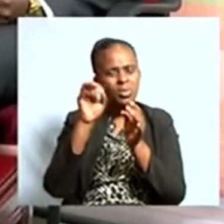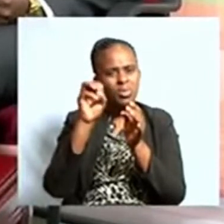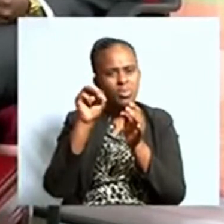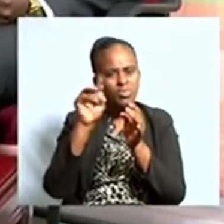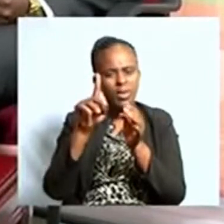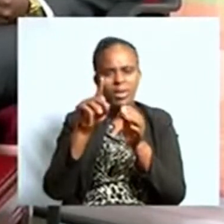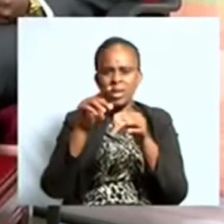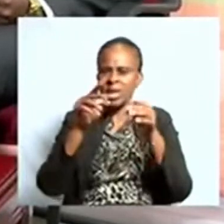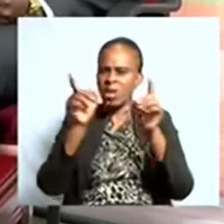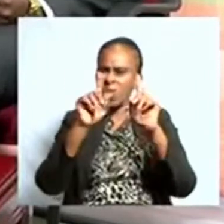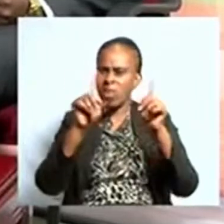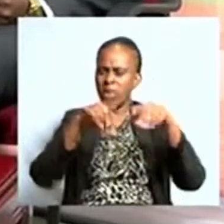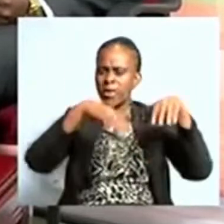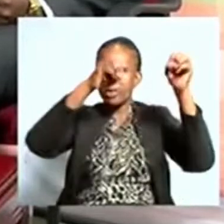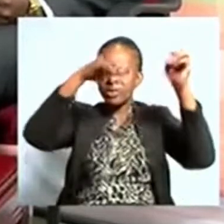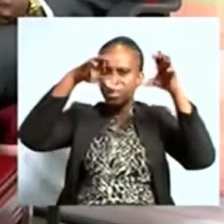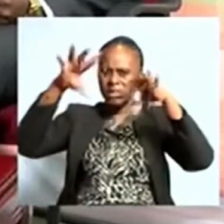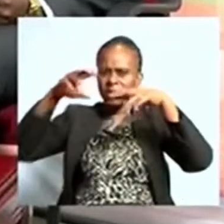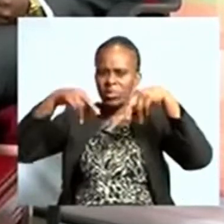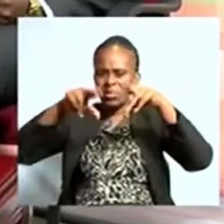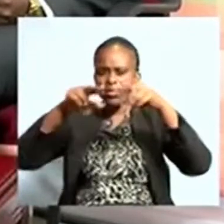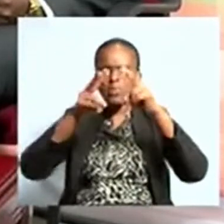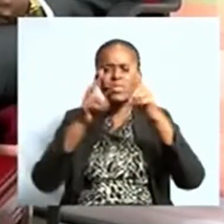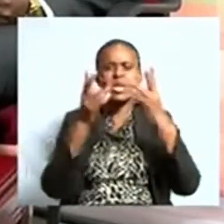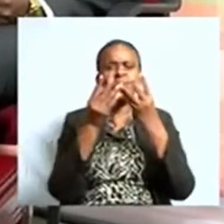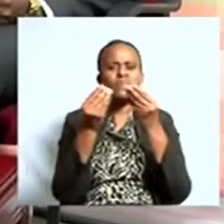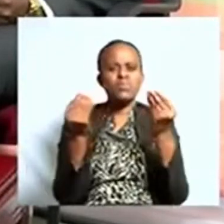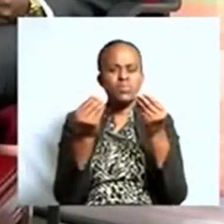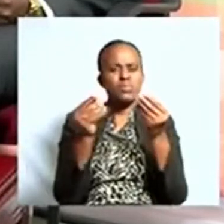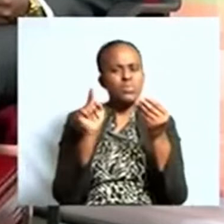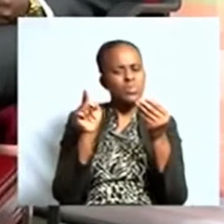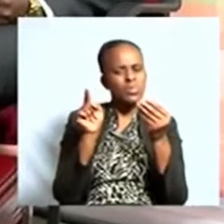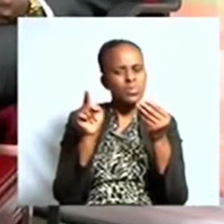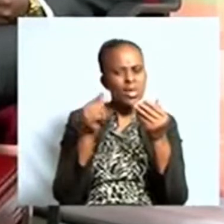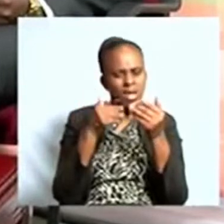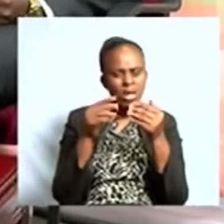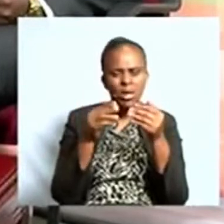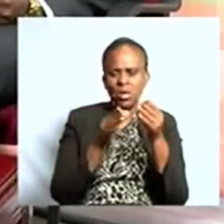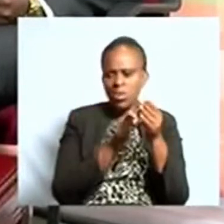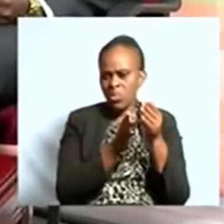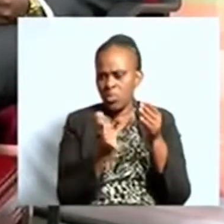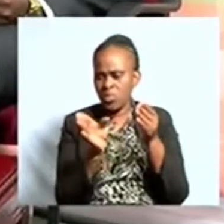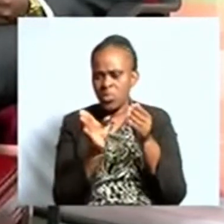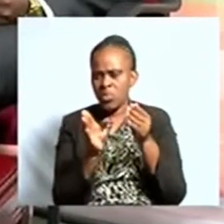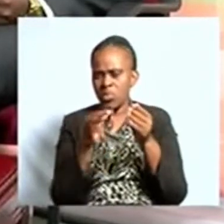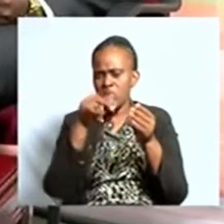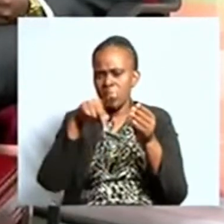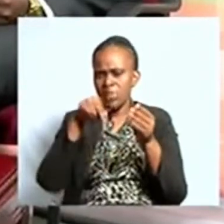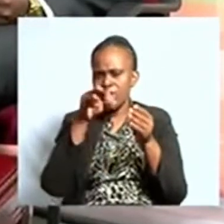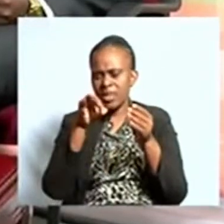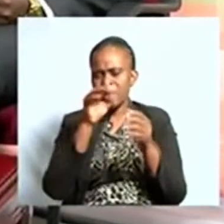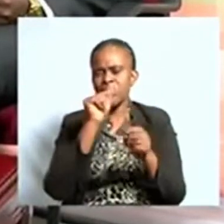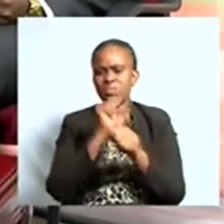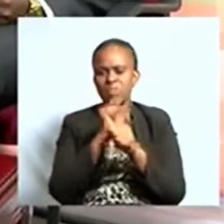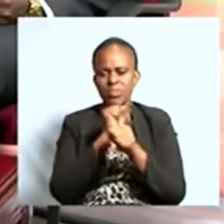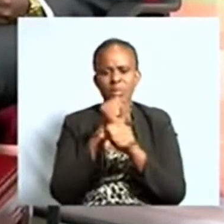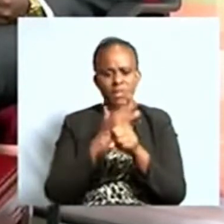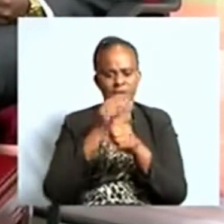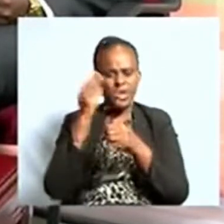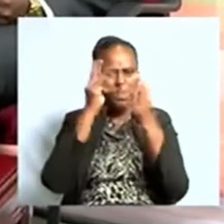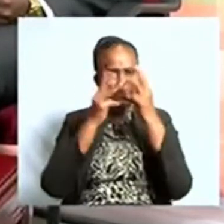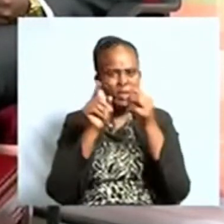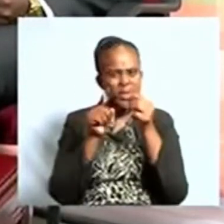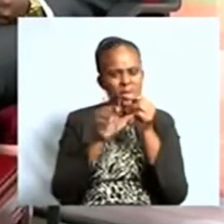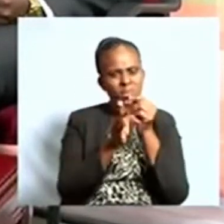pylon. And very few meters away from it, there is a tarmac that the PF did. Now my concern is that